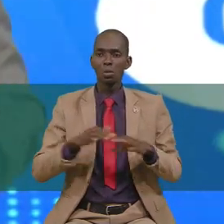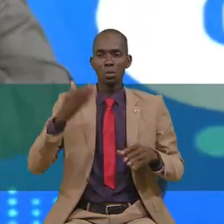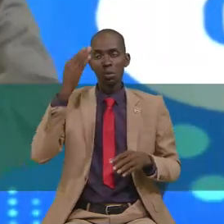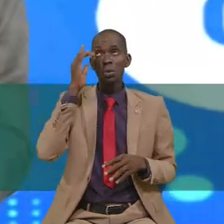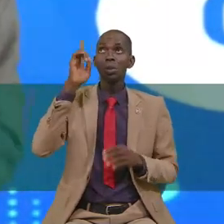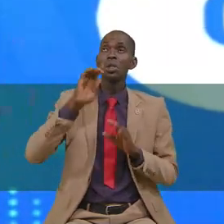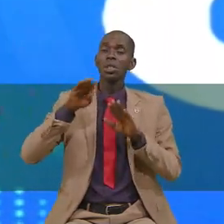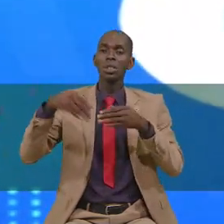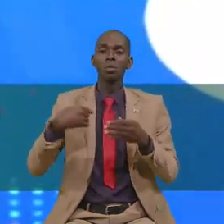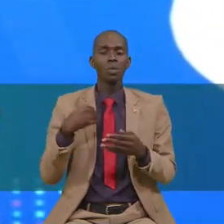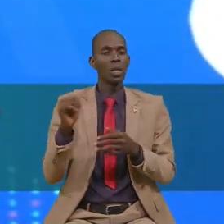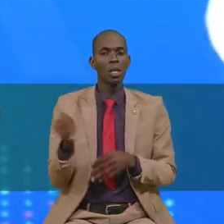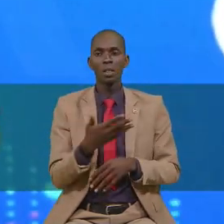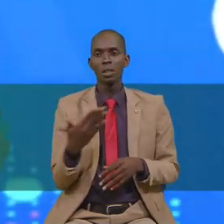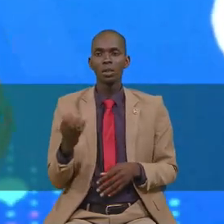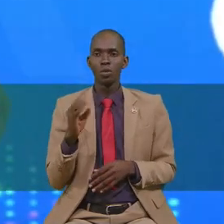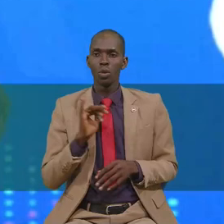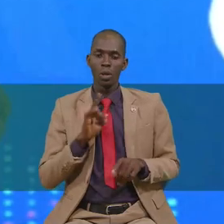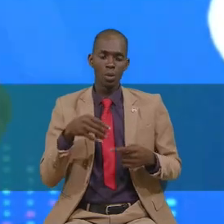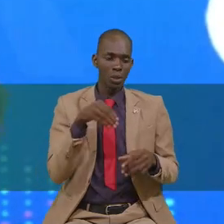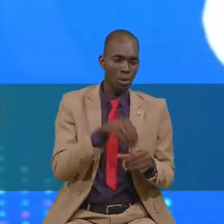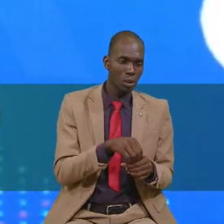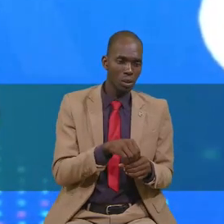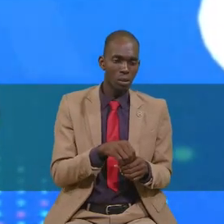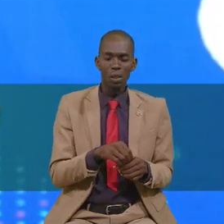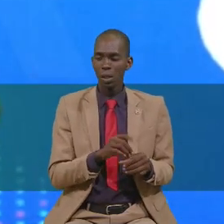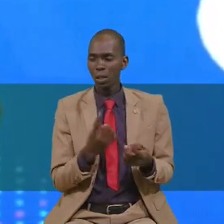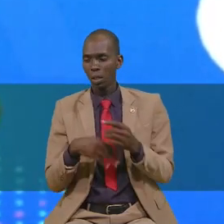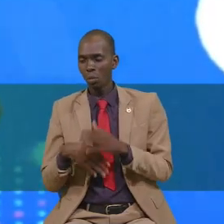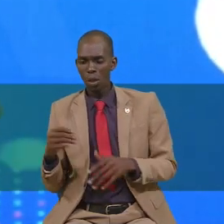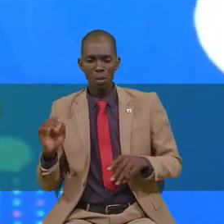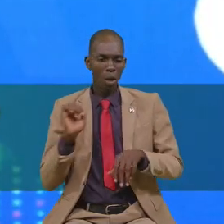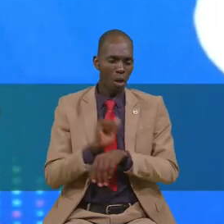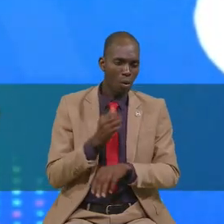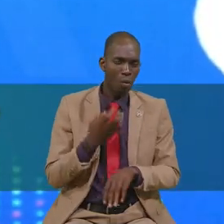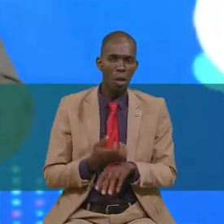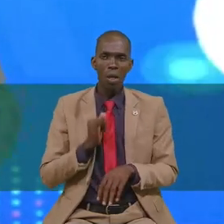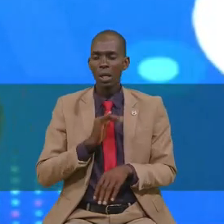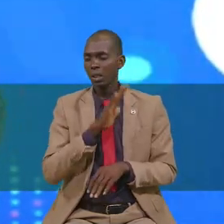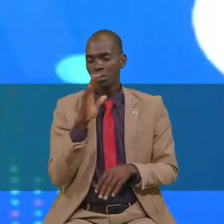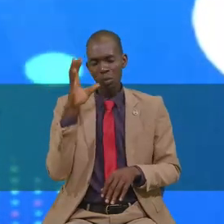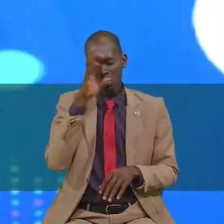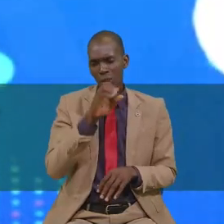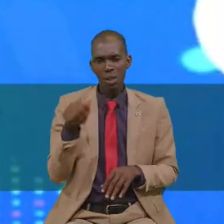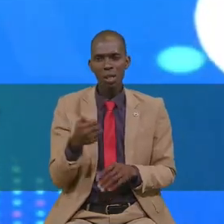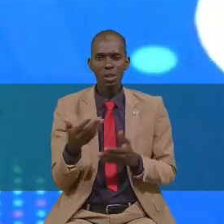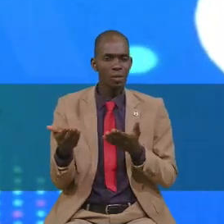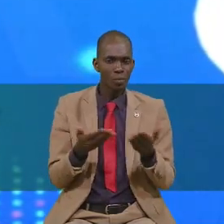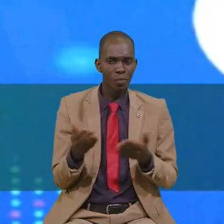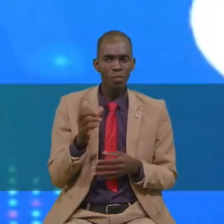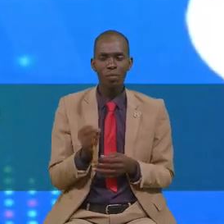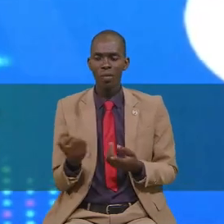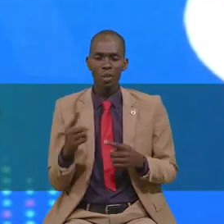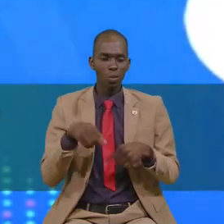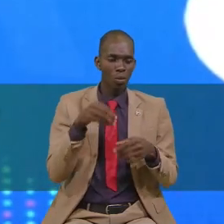anything. And so I went in and I went dutiful. I never miss any service. And I come in, I go